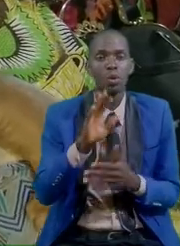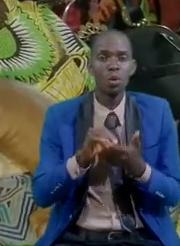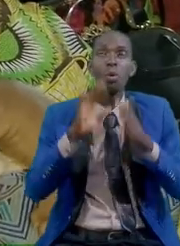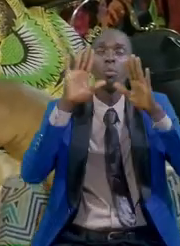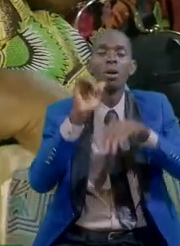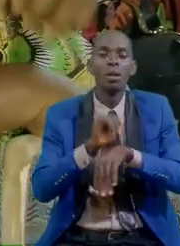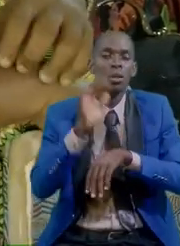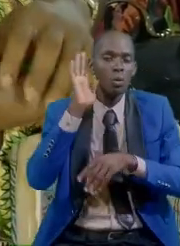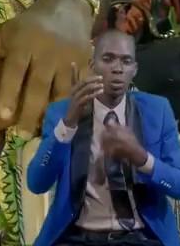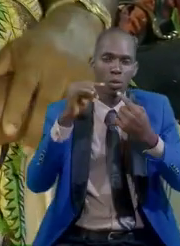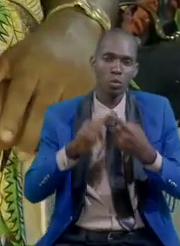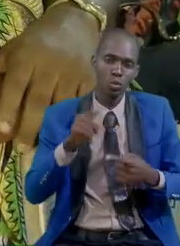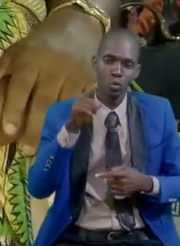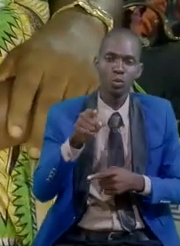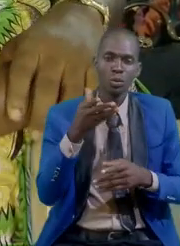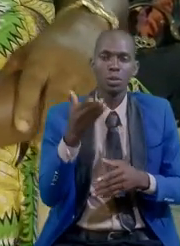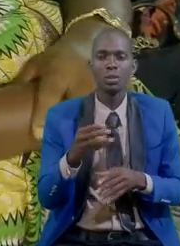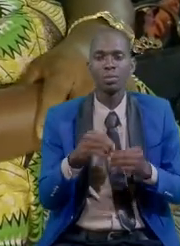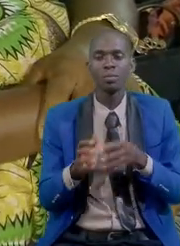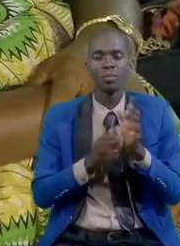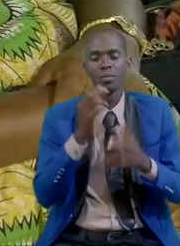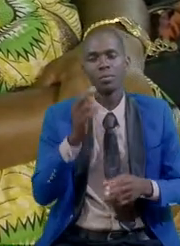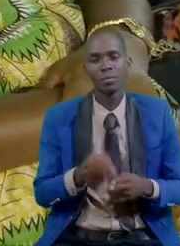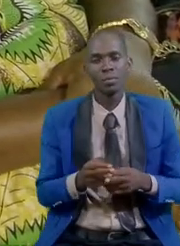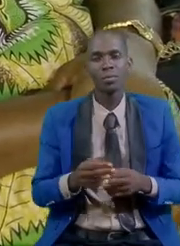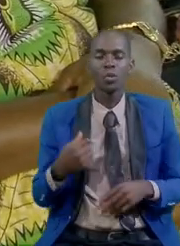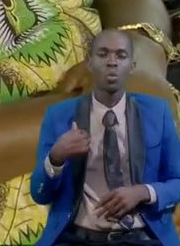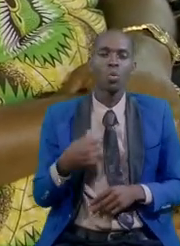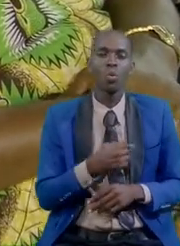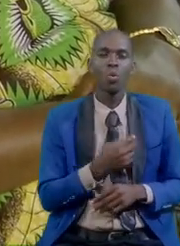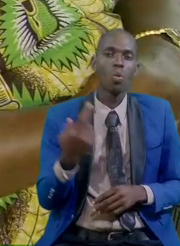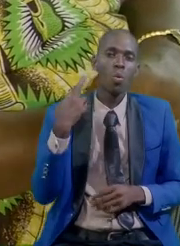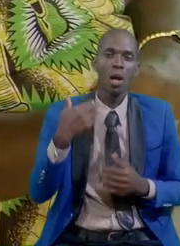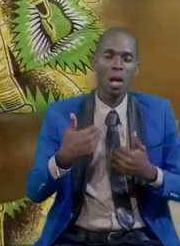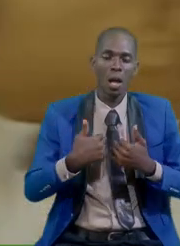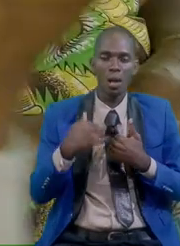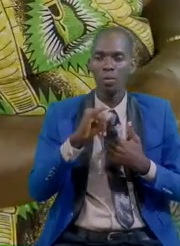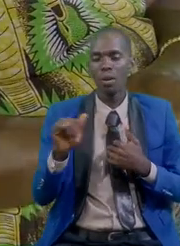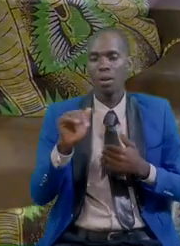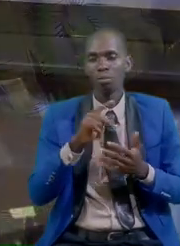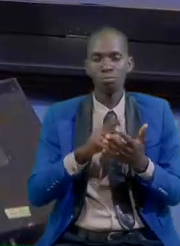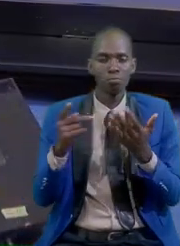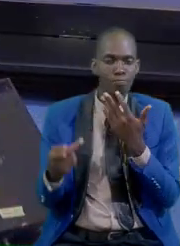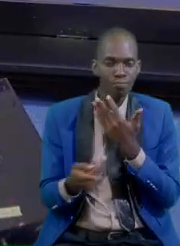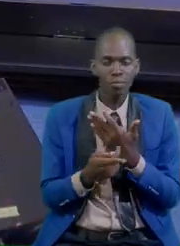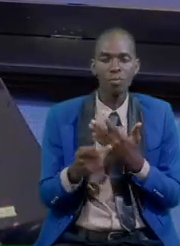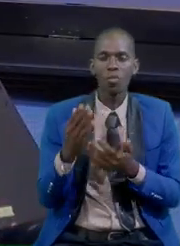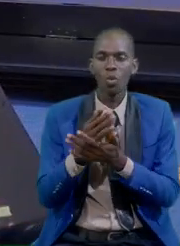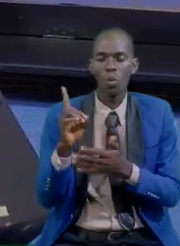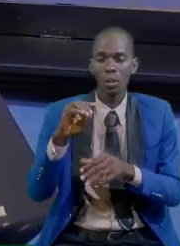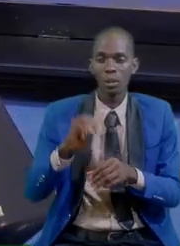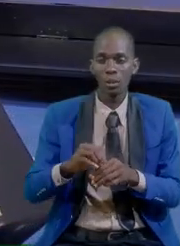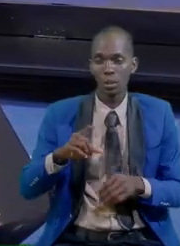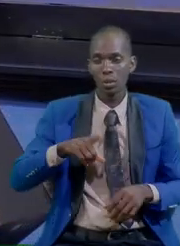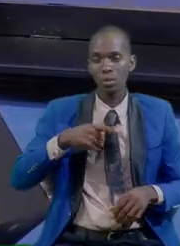to you. We're having a crusade like this in Lagos some years